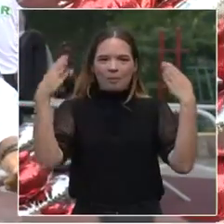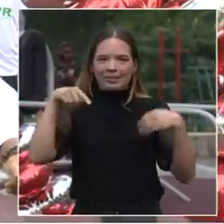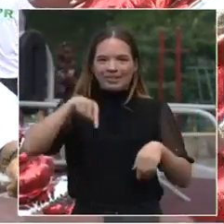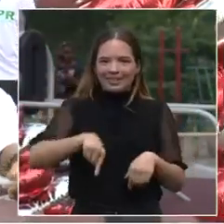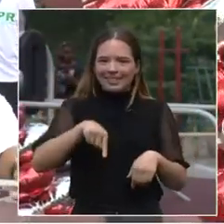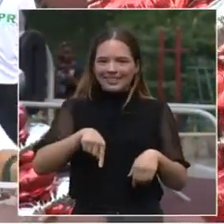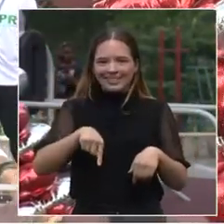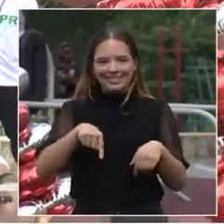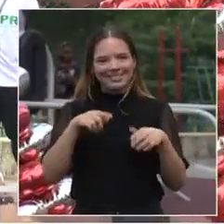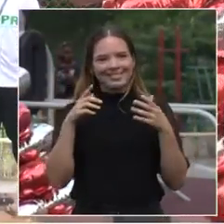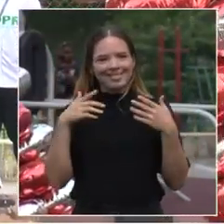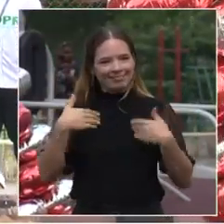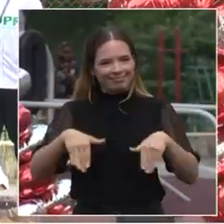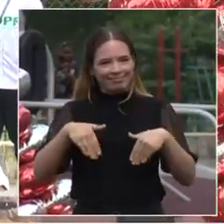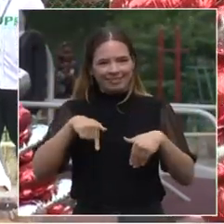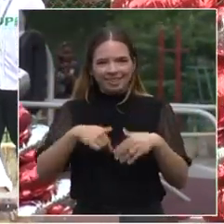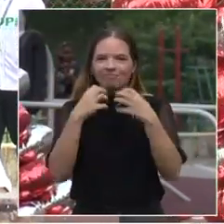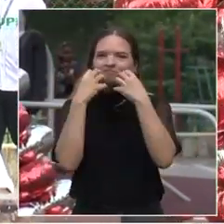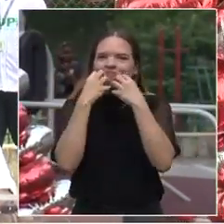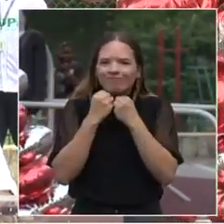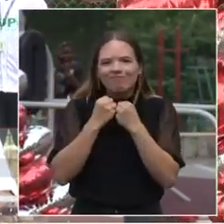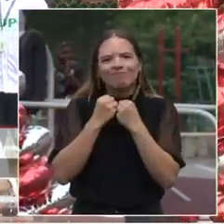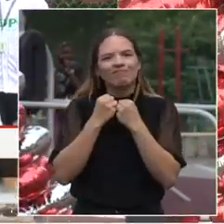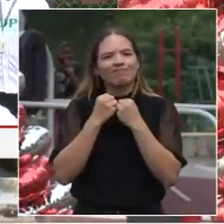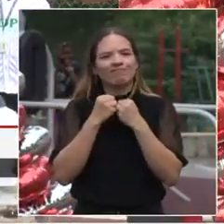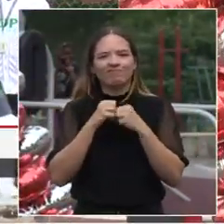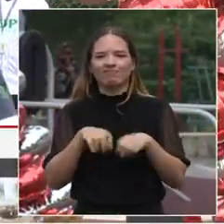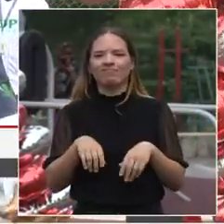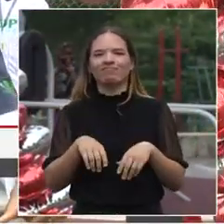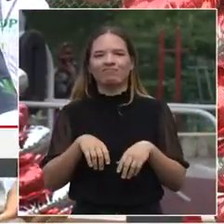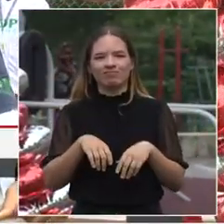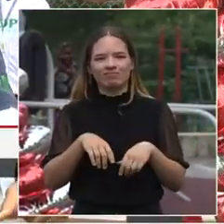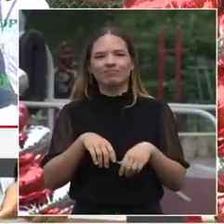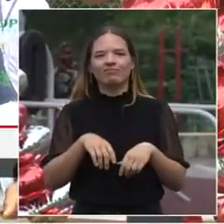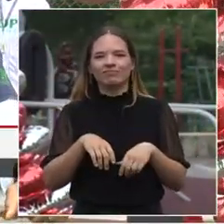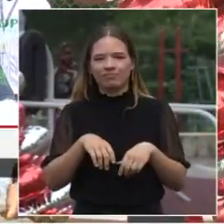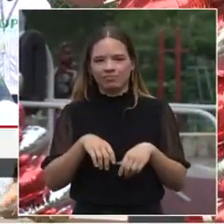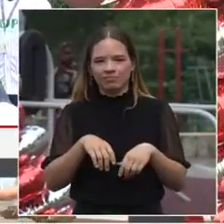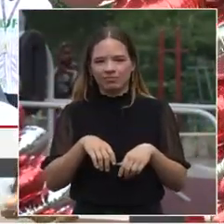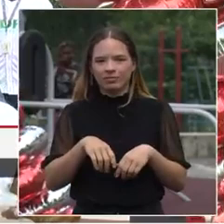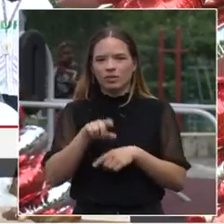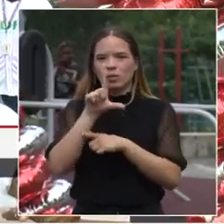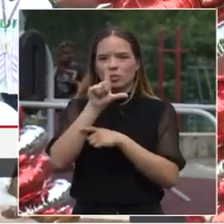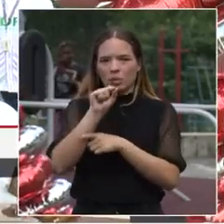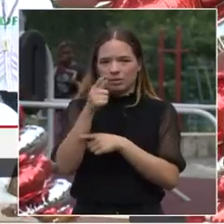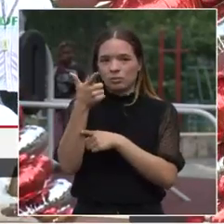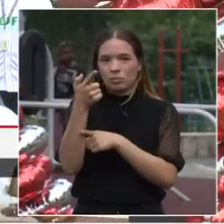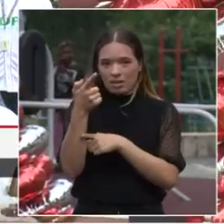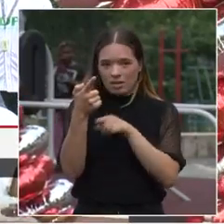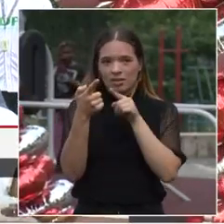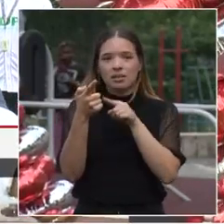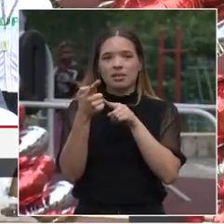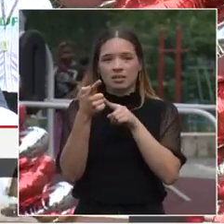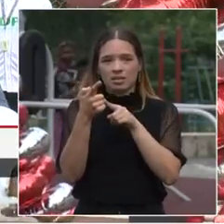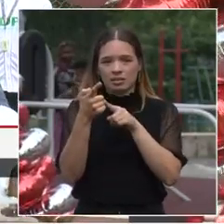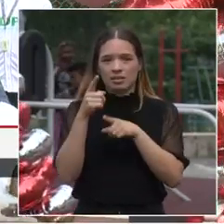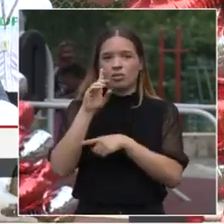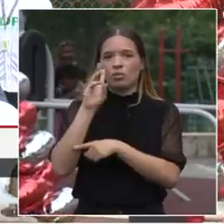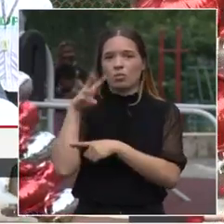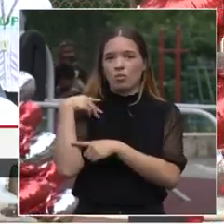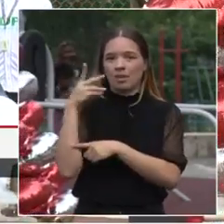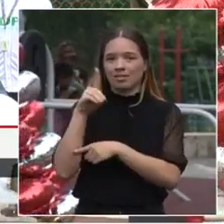heart. In 2022 and then 2021, Washington, D.C. was ranked by